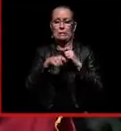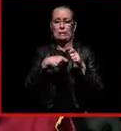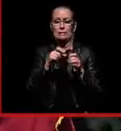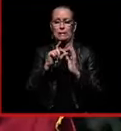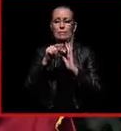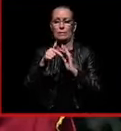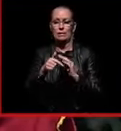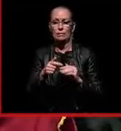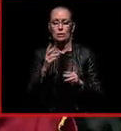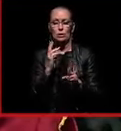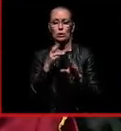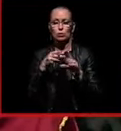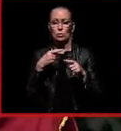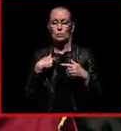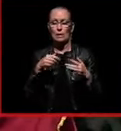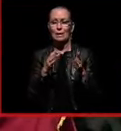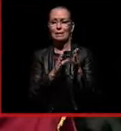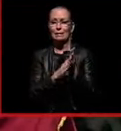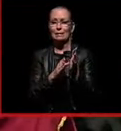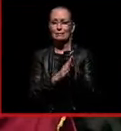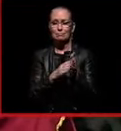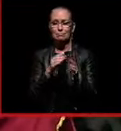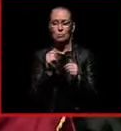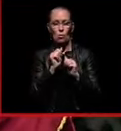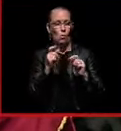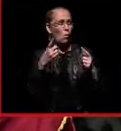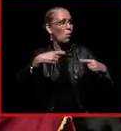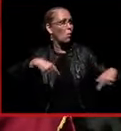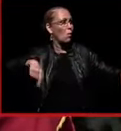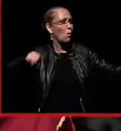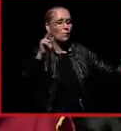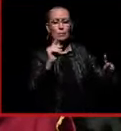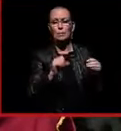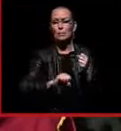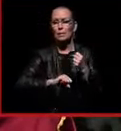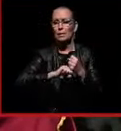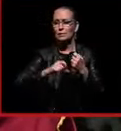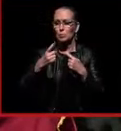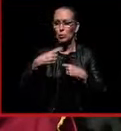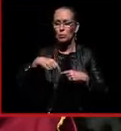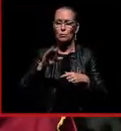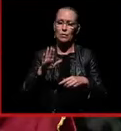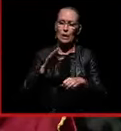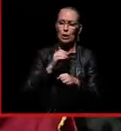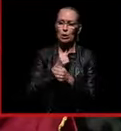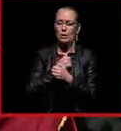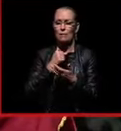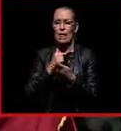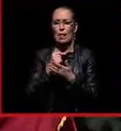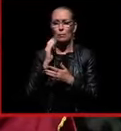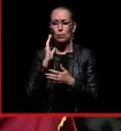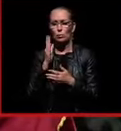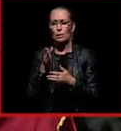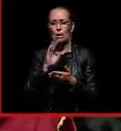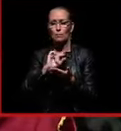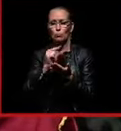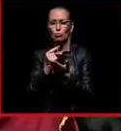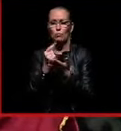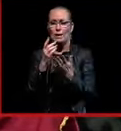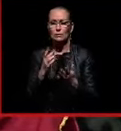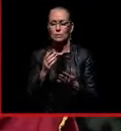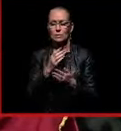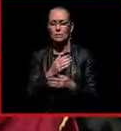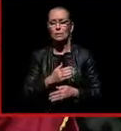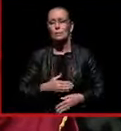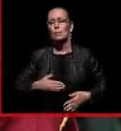me in acknowledging everyone whose encouragement, support, and unconditional love helped you make it to this pivotal moment in your lives. Please